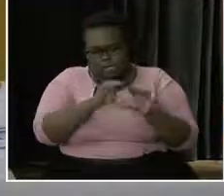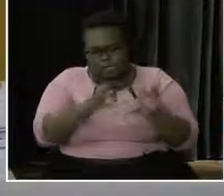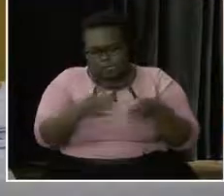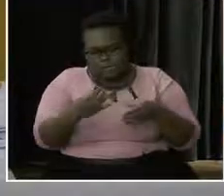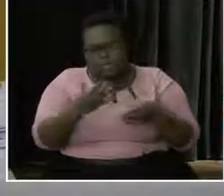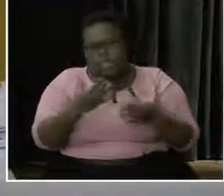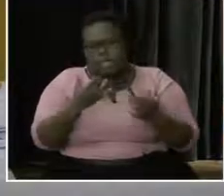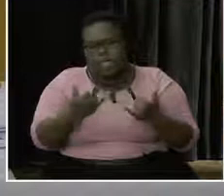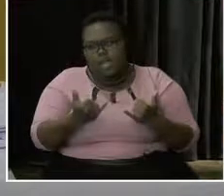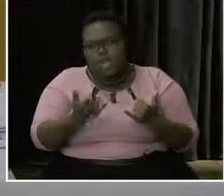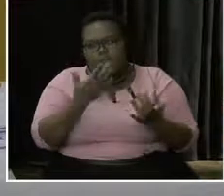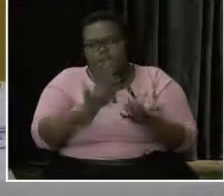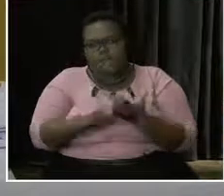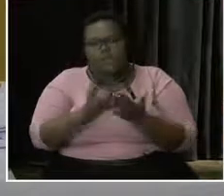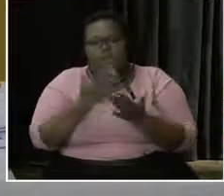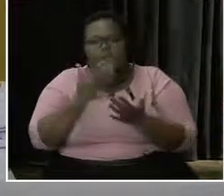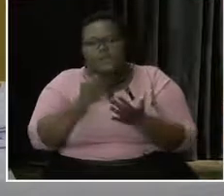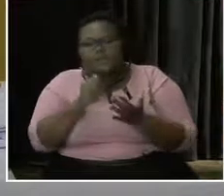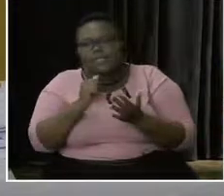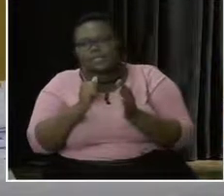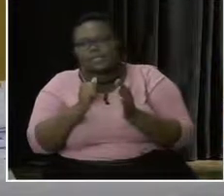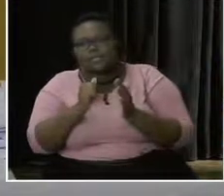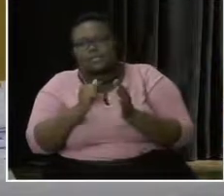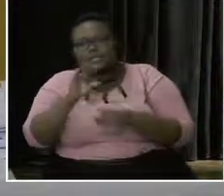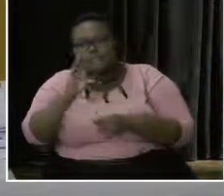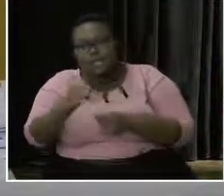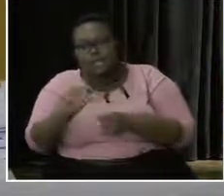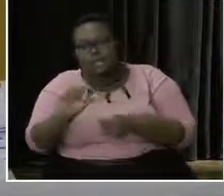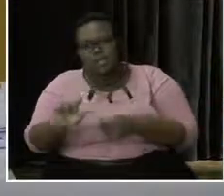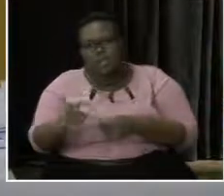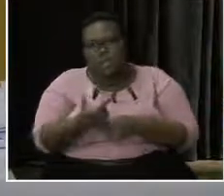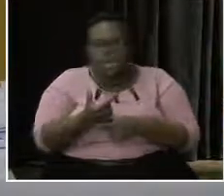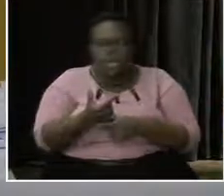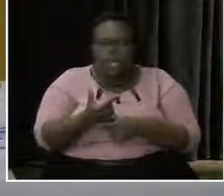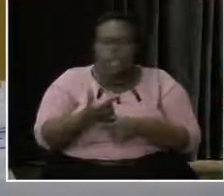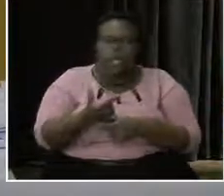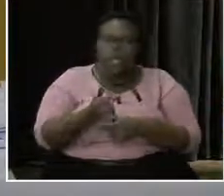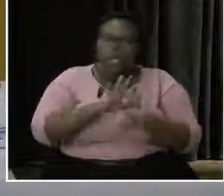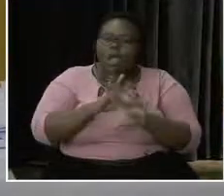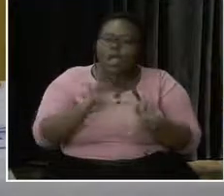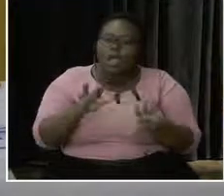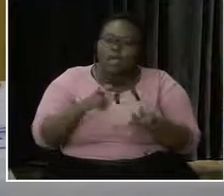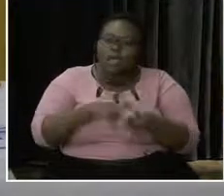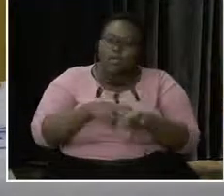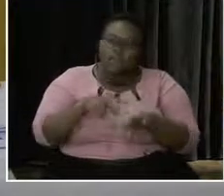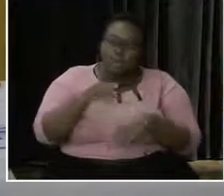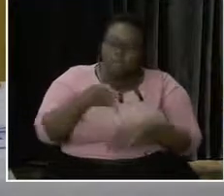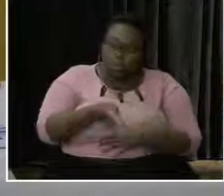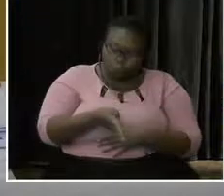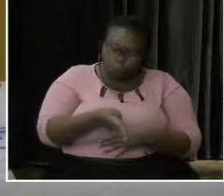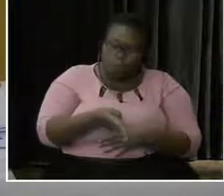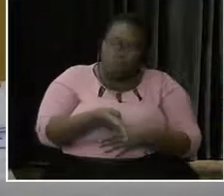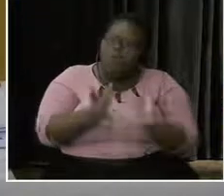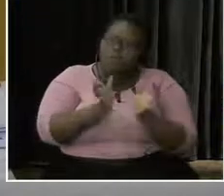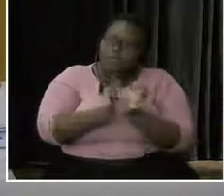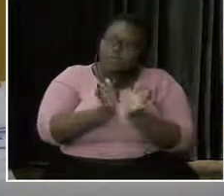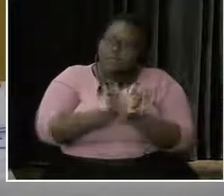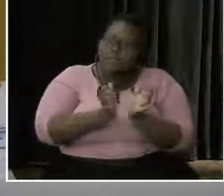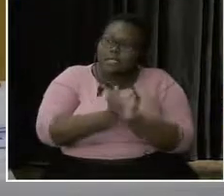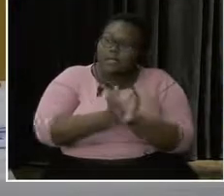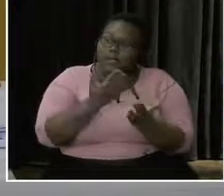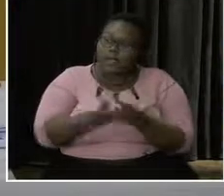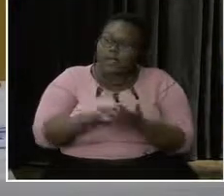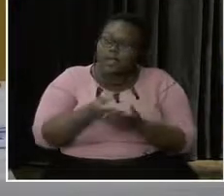Can we recuse everybody who is not supposed to be in this meeting? And can